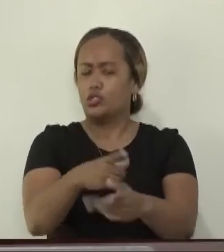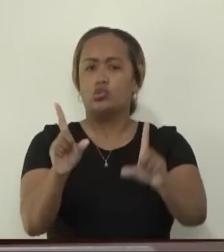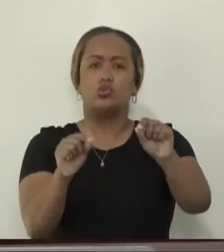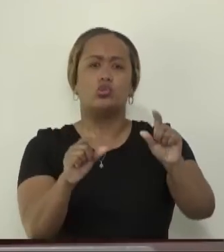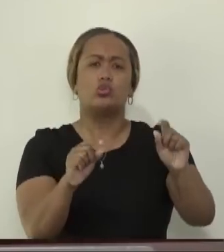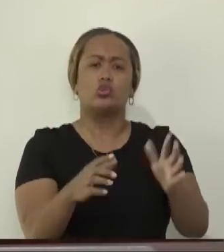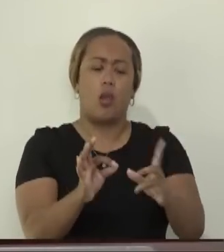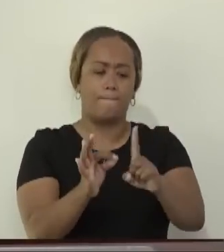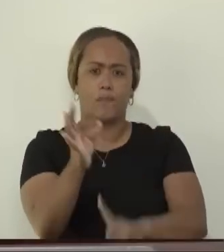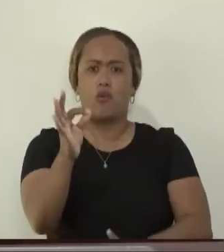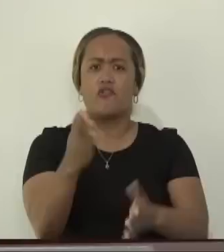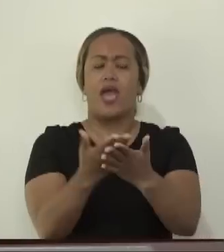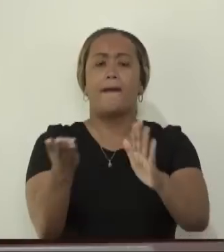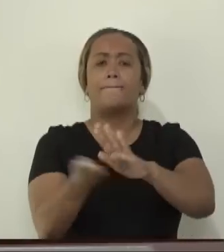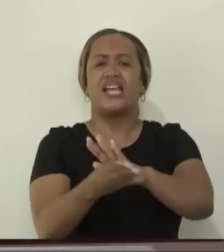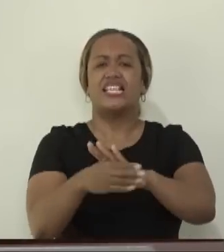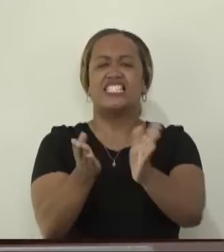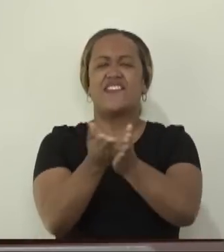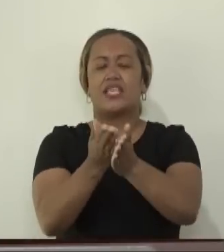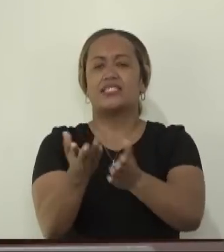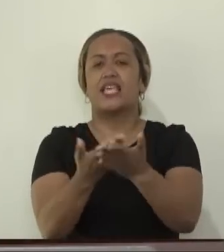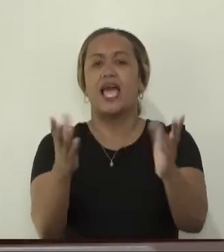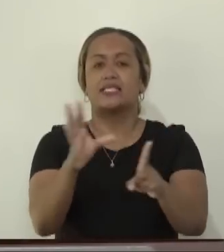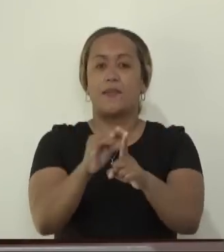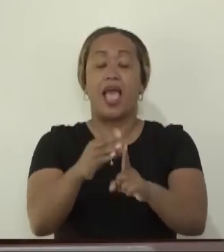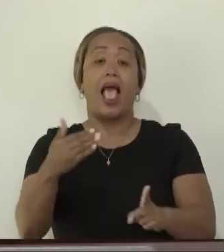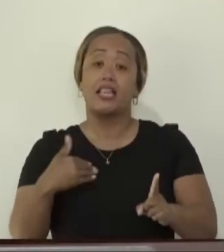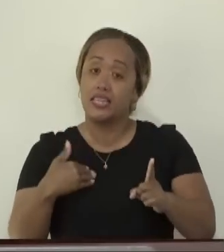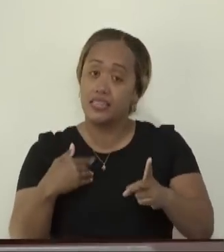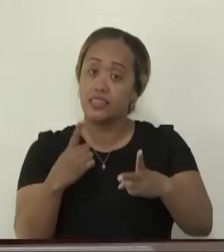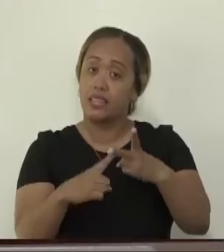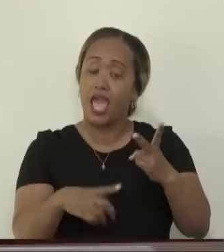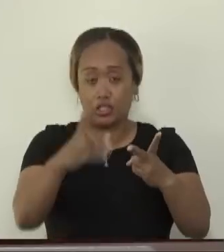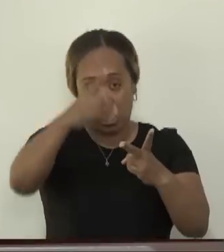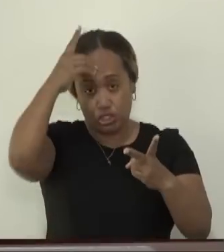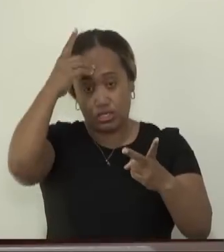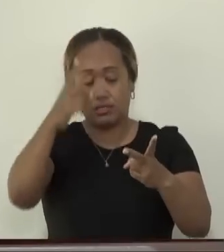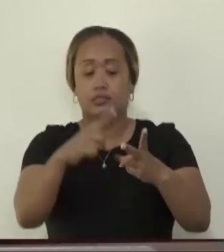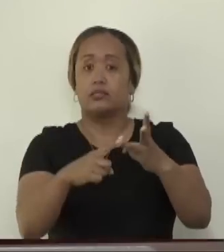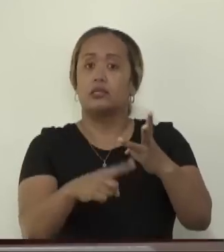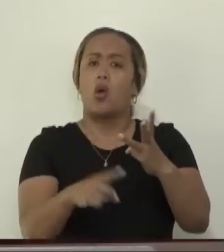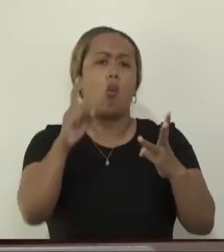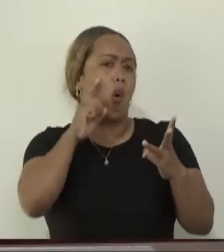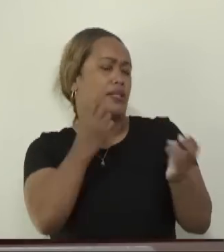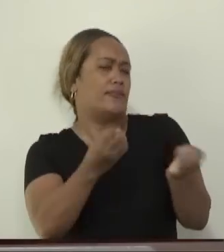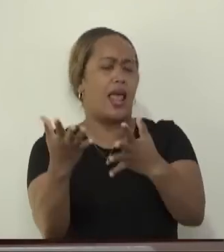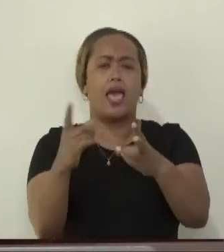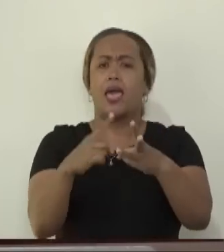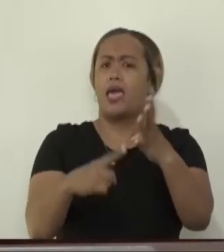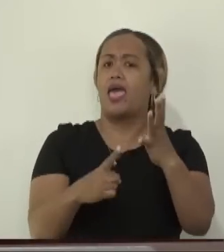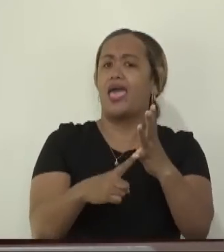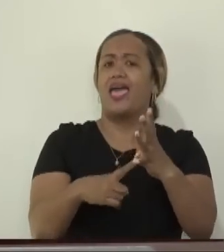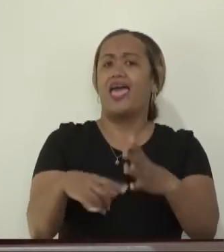taken to improve basic services such as health, education, water supply,